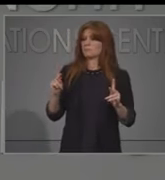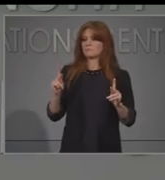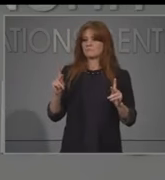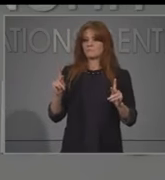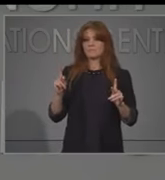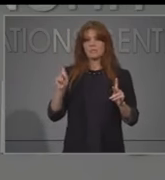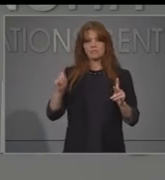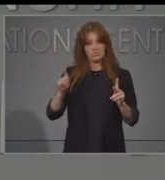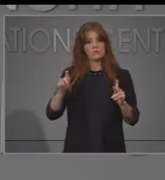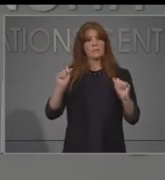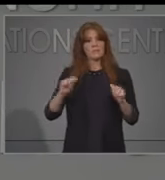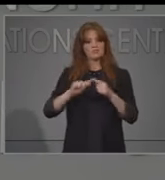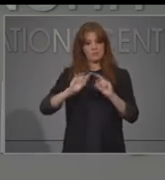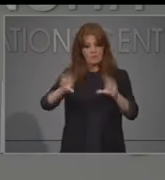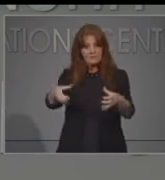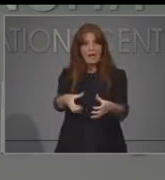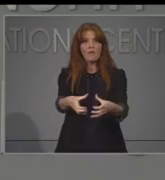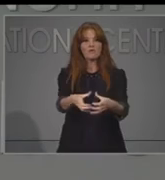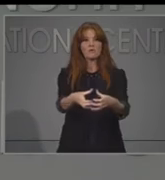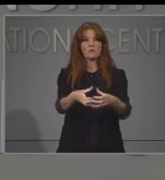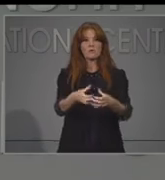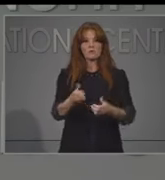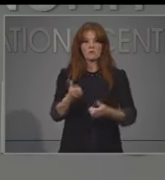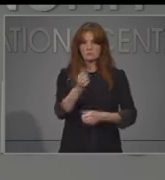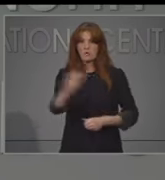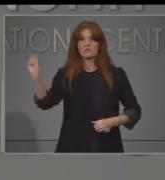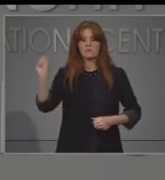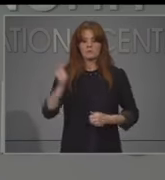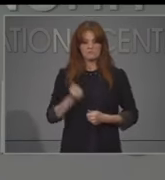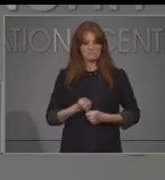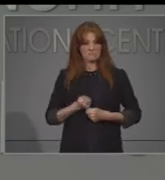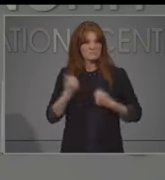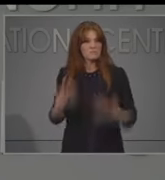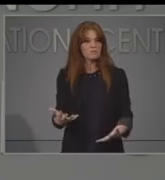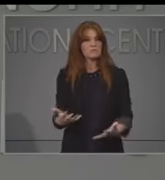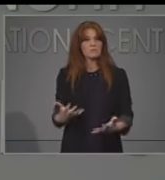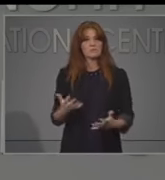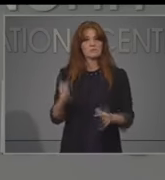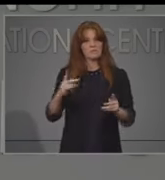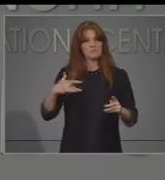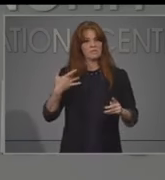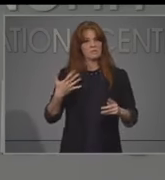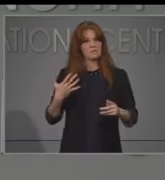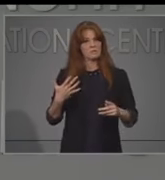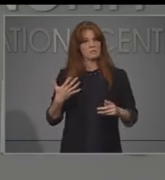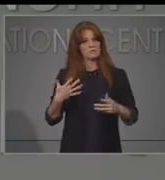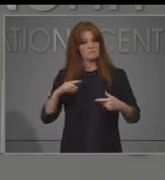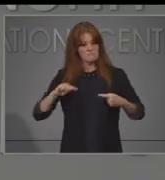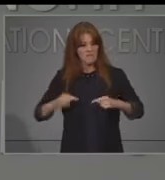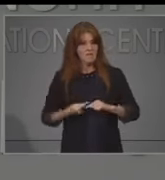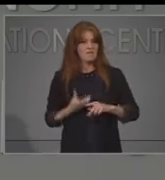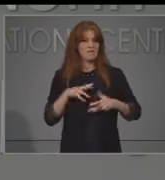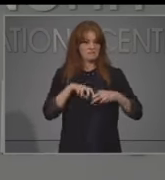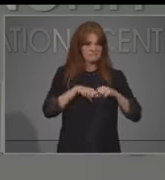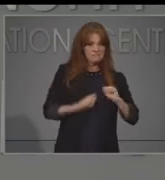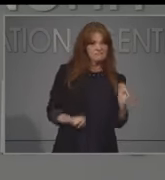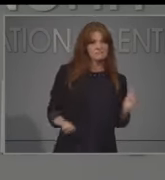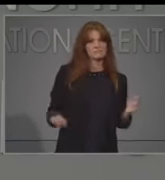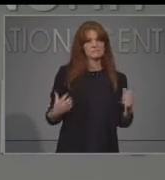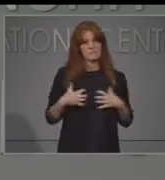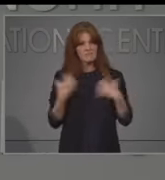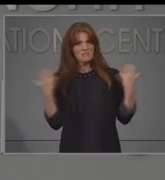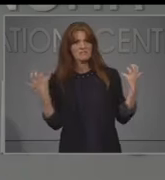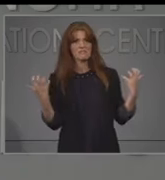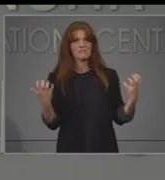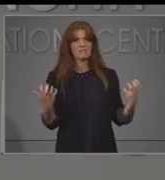to protest and to say what they're thinking. There is a lot of pain in communities right now. At the